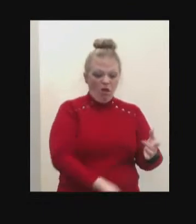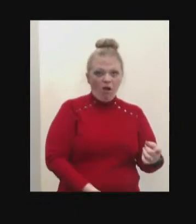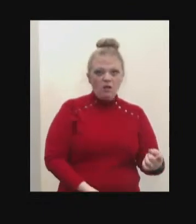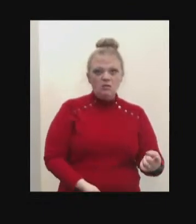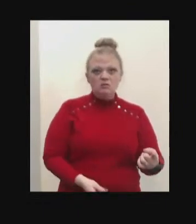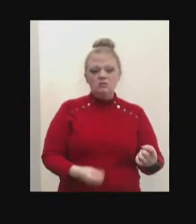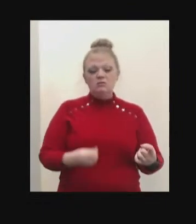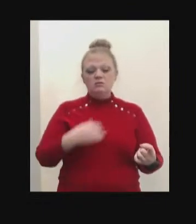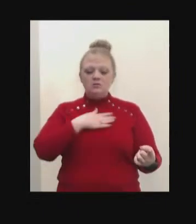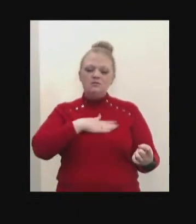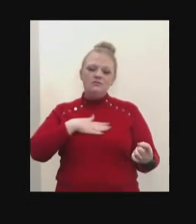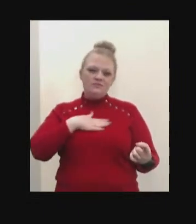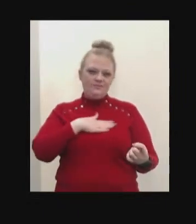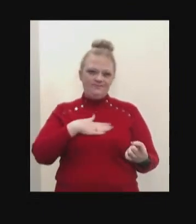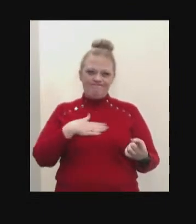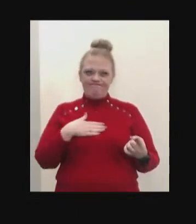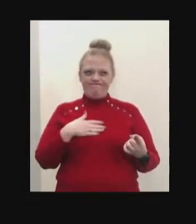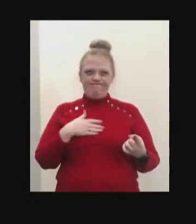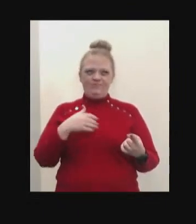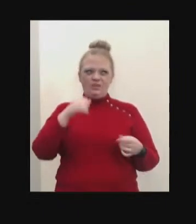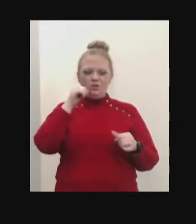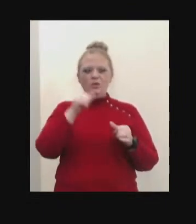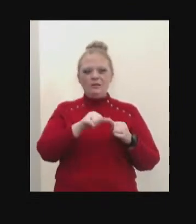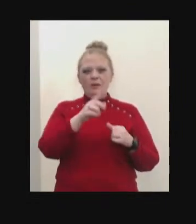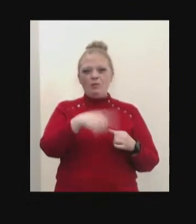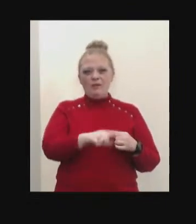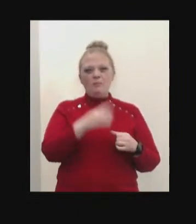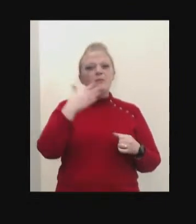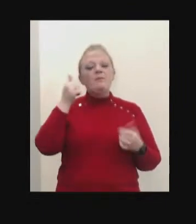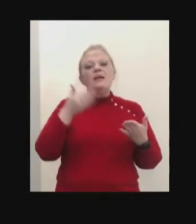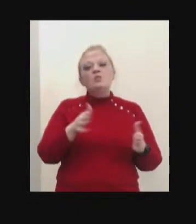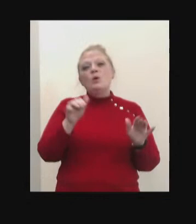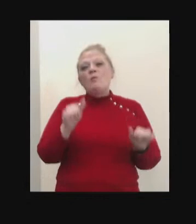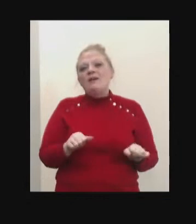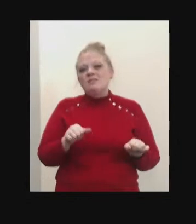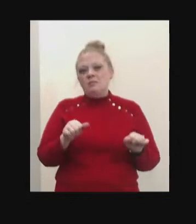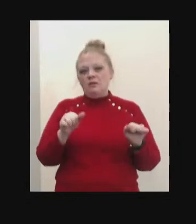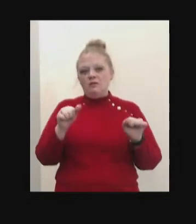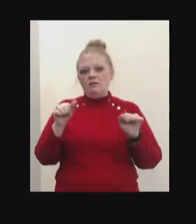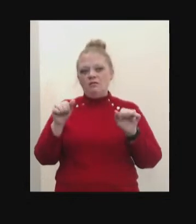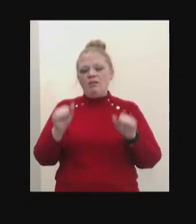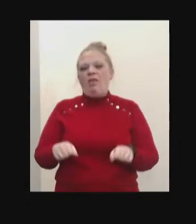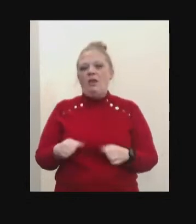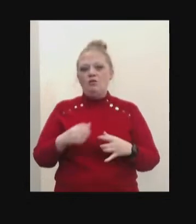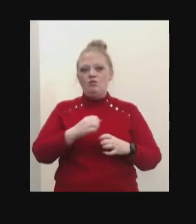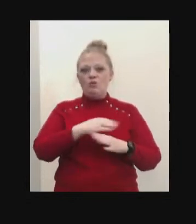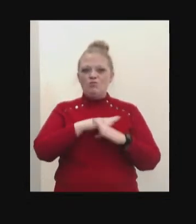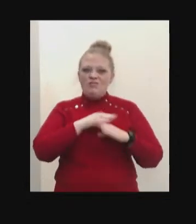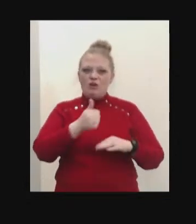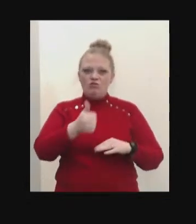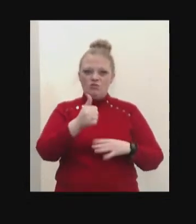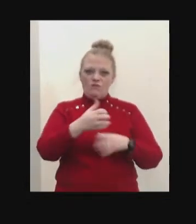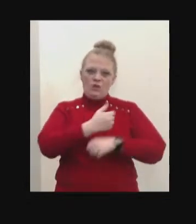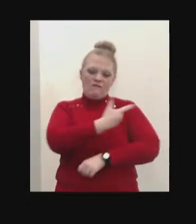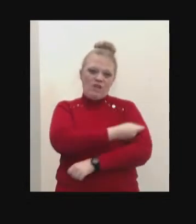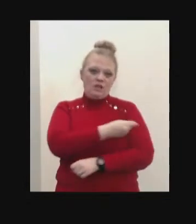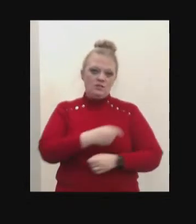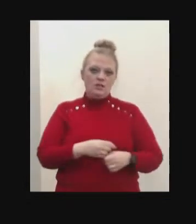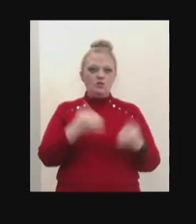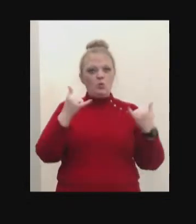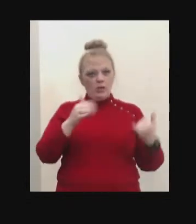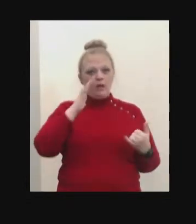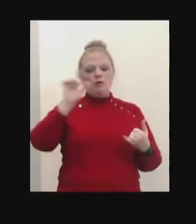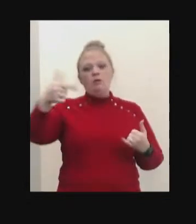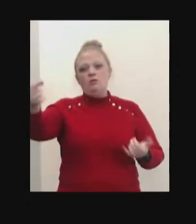please remember them in the best way you possibly can by protecting yourself by getting vaccinated. And with that, I'll turn it over to Dr.